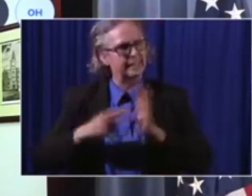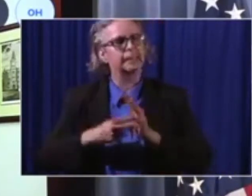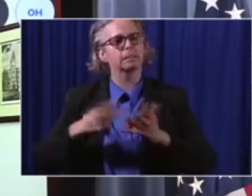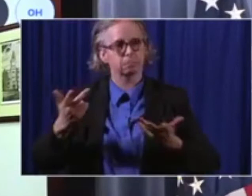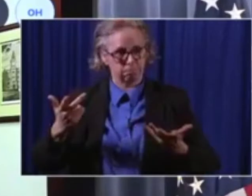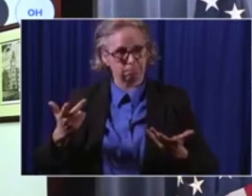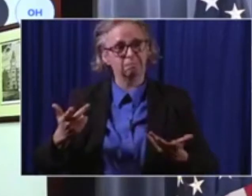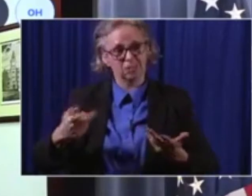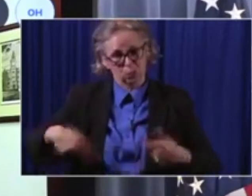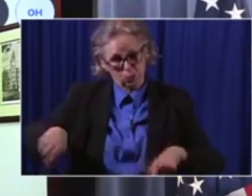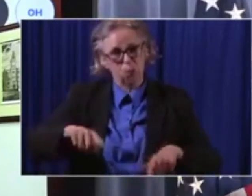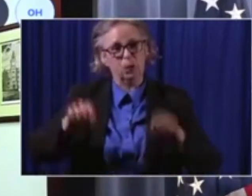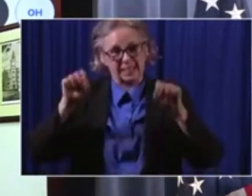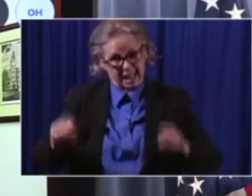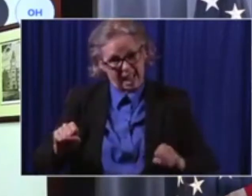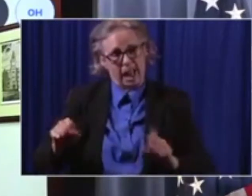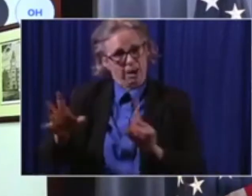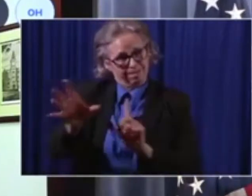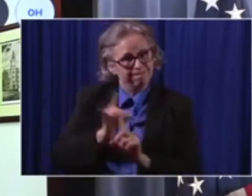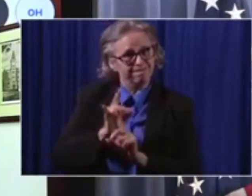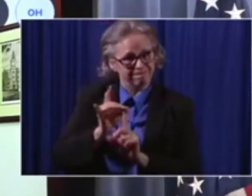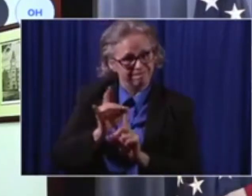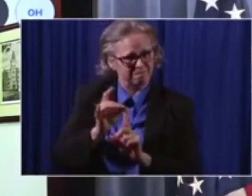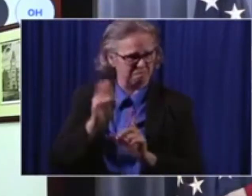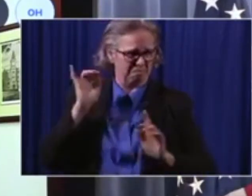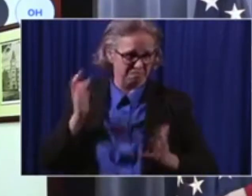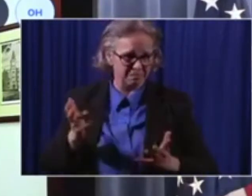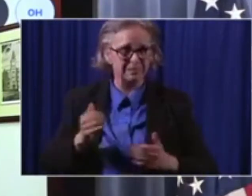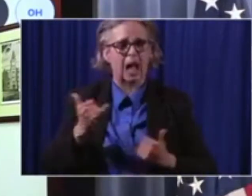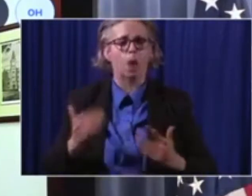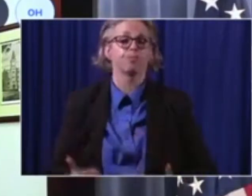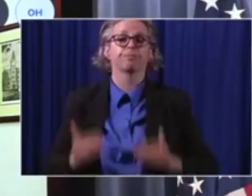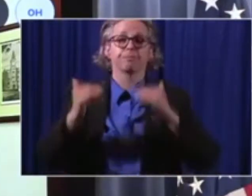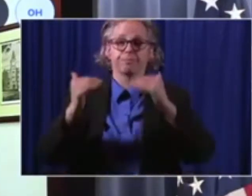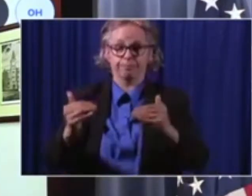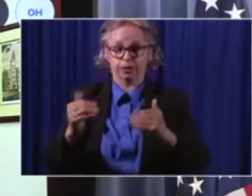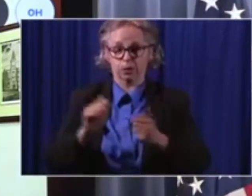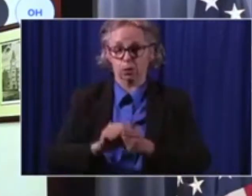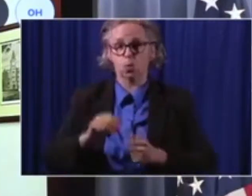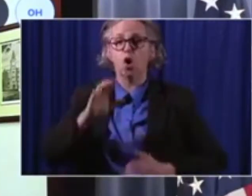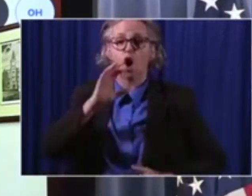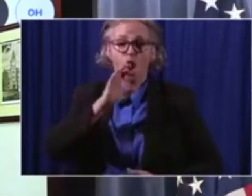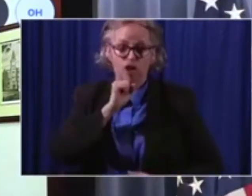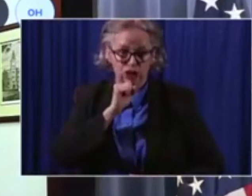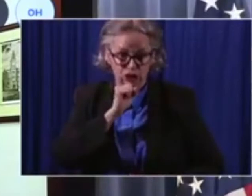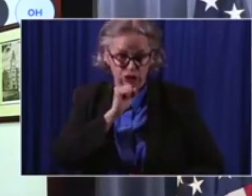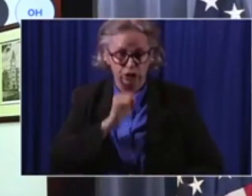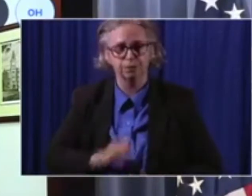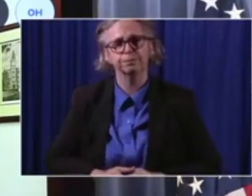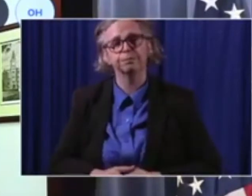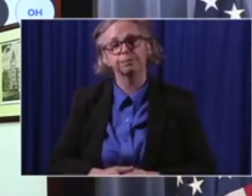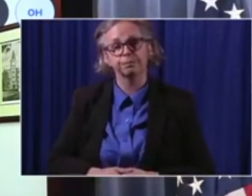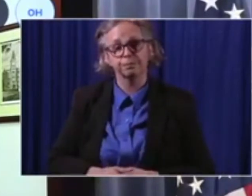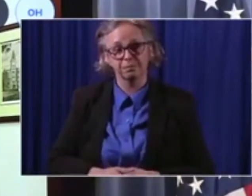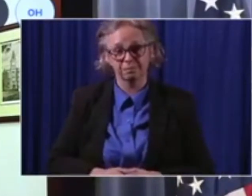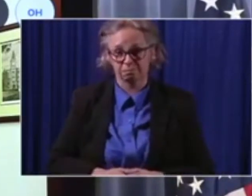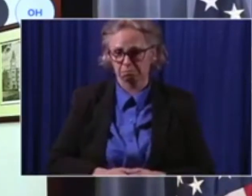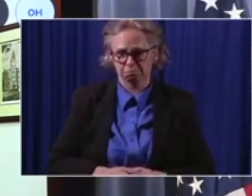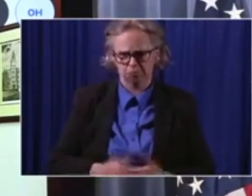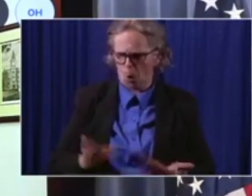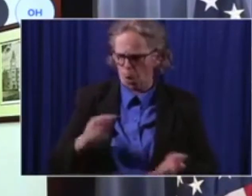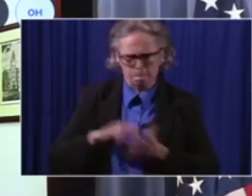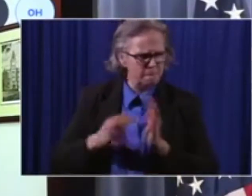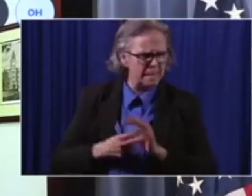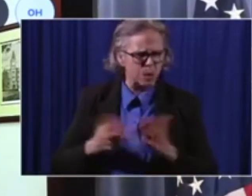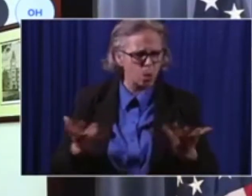this. So I think as it escalates from yellow to orange, that will tell you that the incidence in terms of these metrics is showing